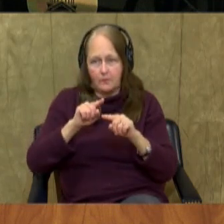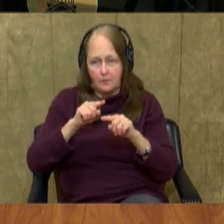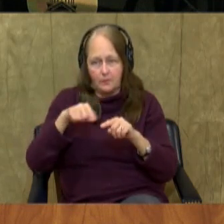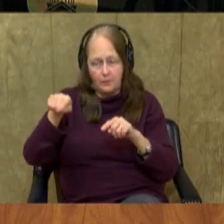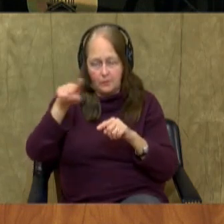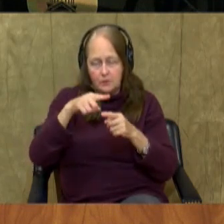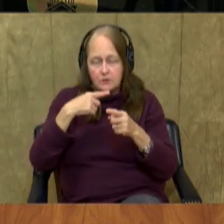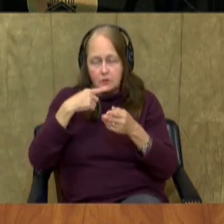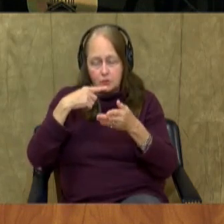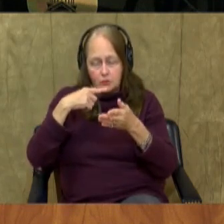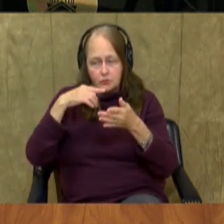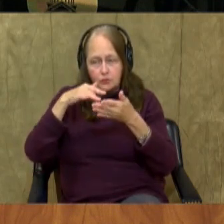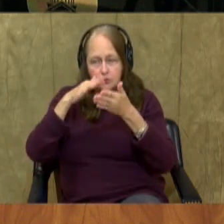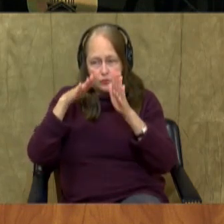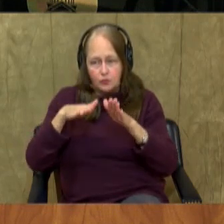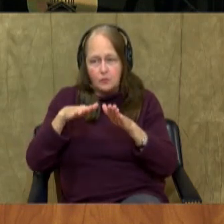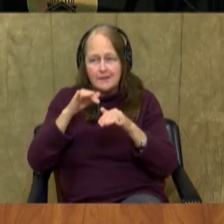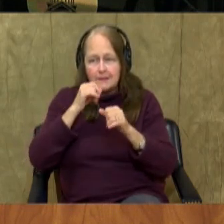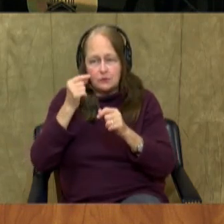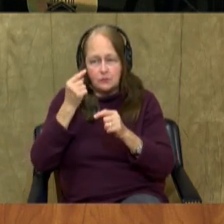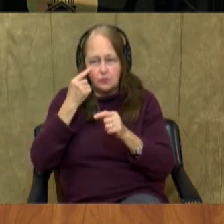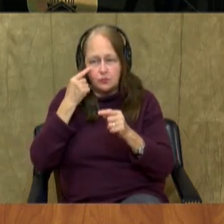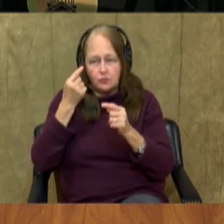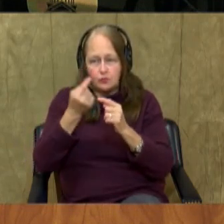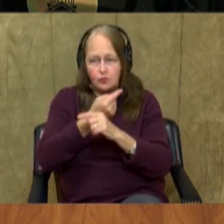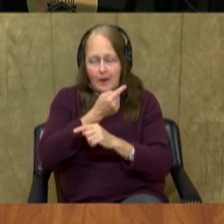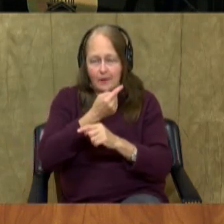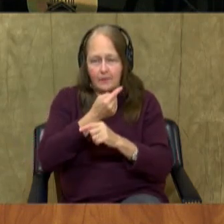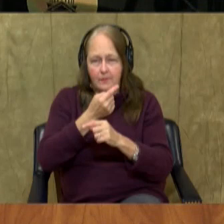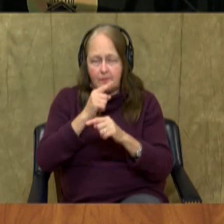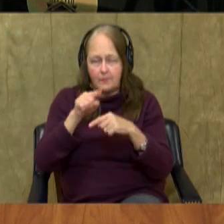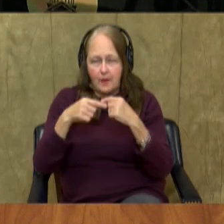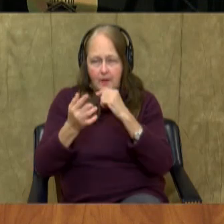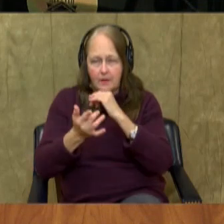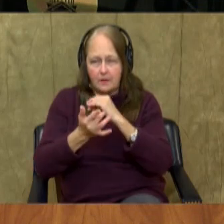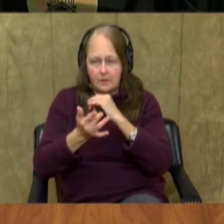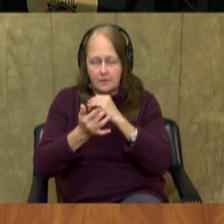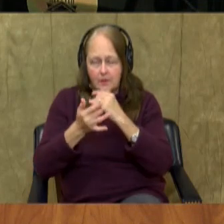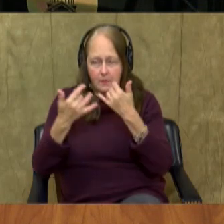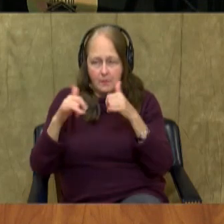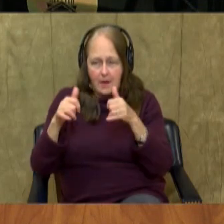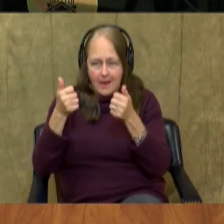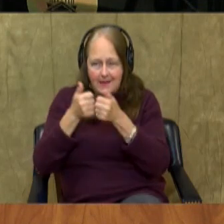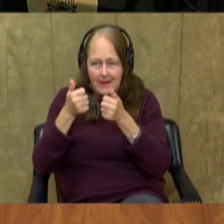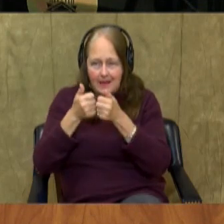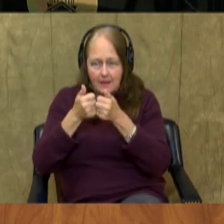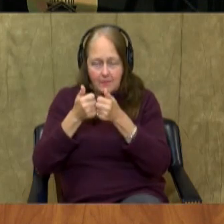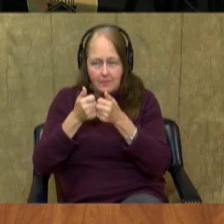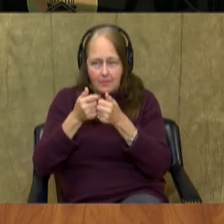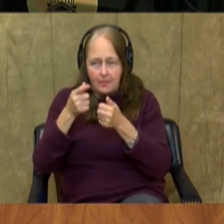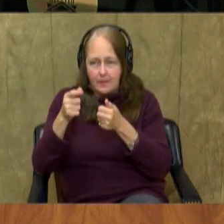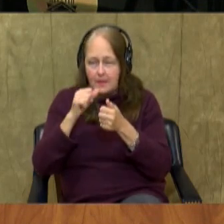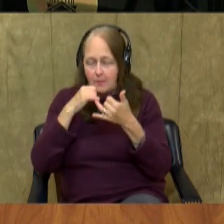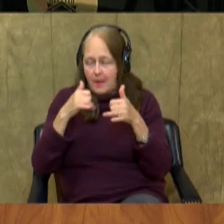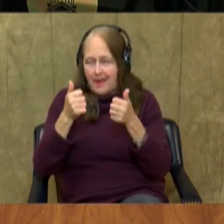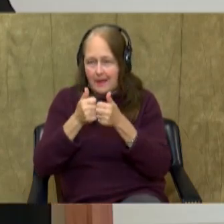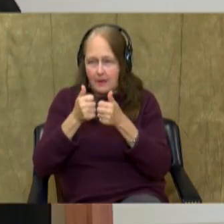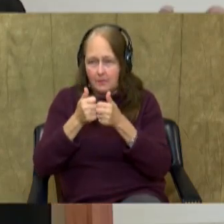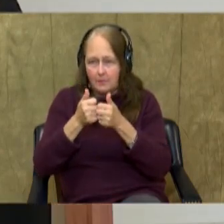very much distracted by technology. You play games all the time. And if you're not at home playing a